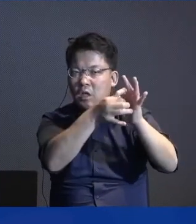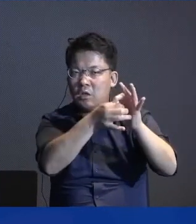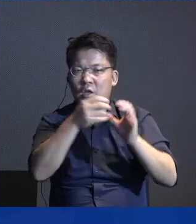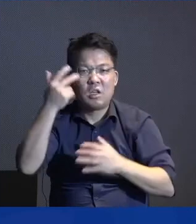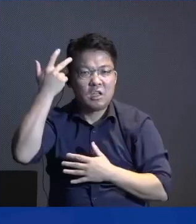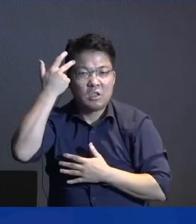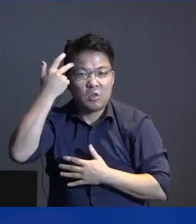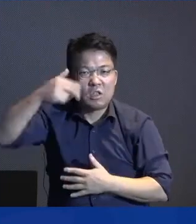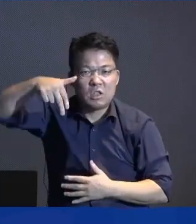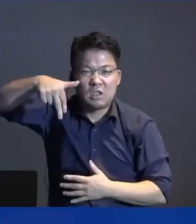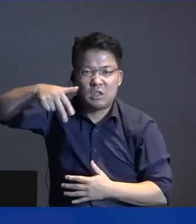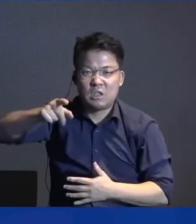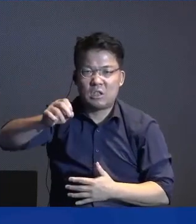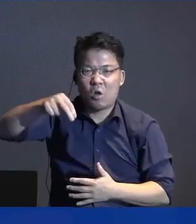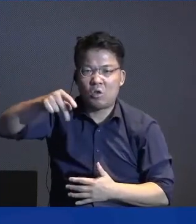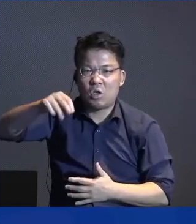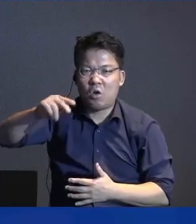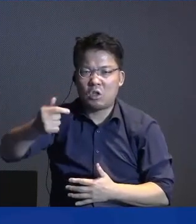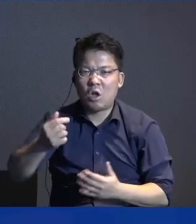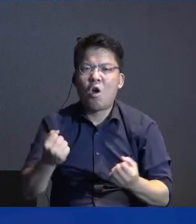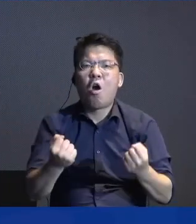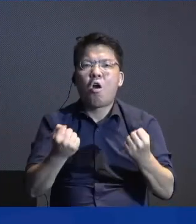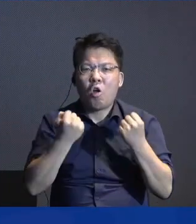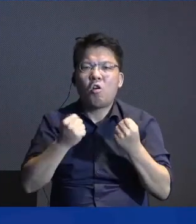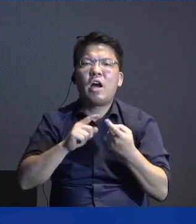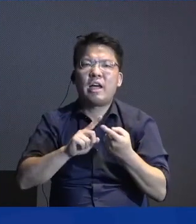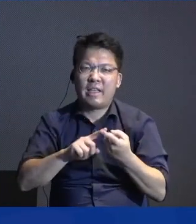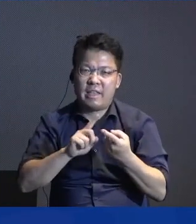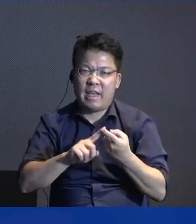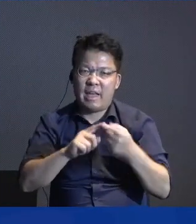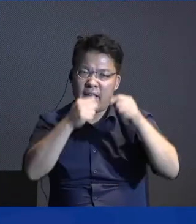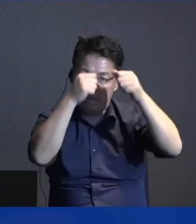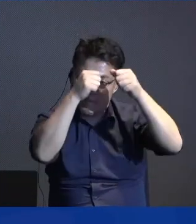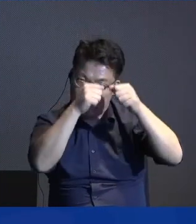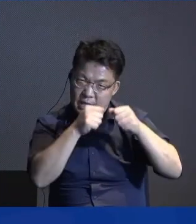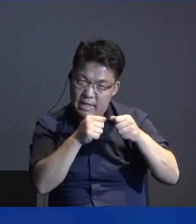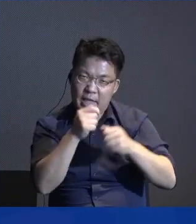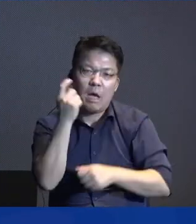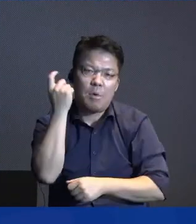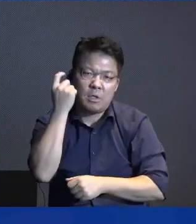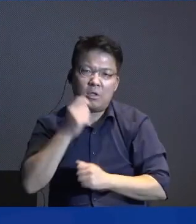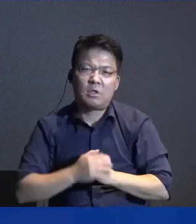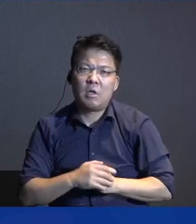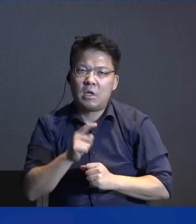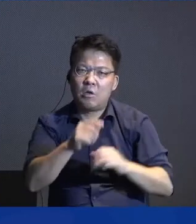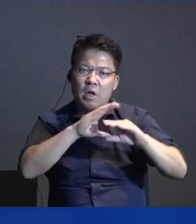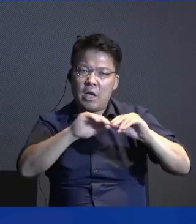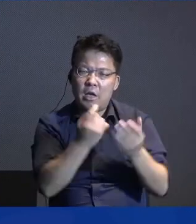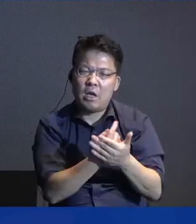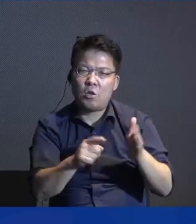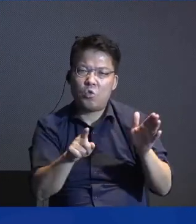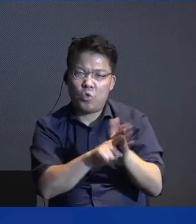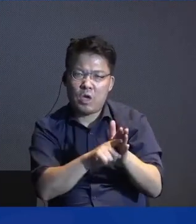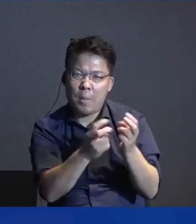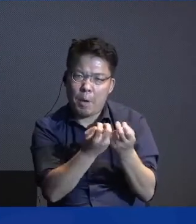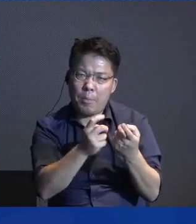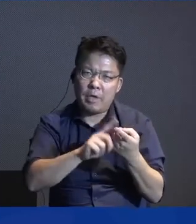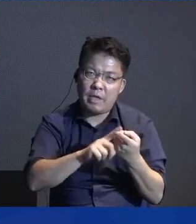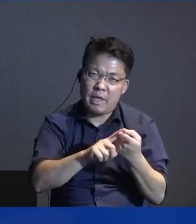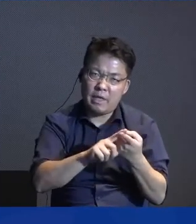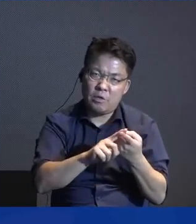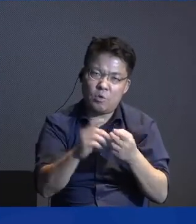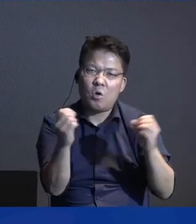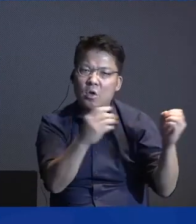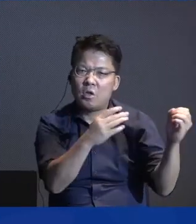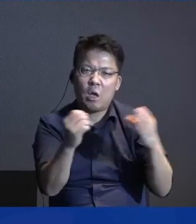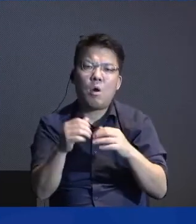what the countermeasures can be and have been adopted. So with that, we're going to close the first session. And before we move